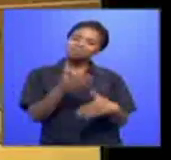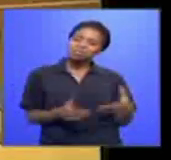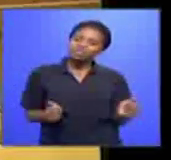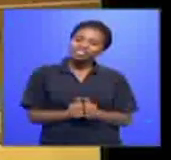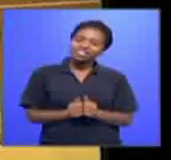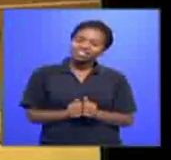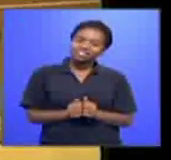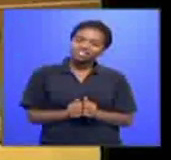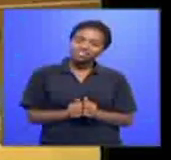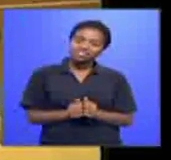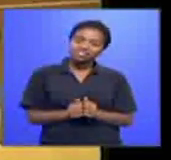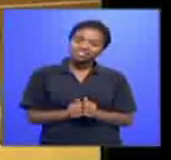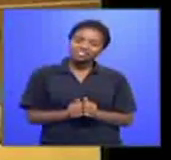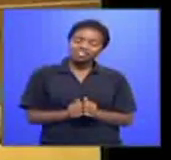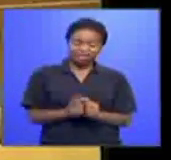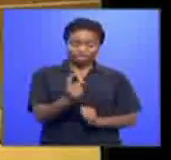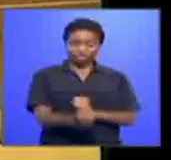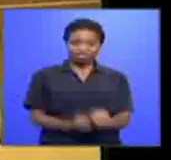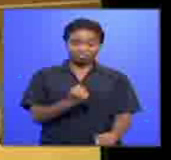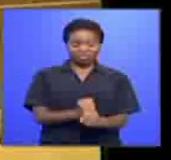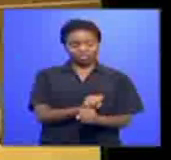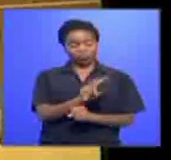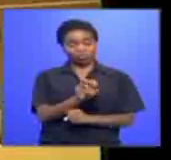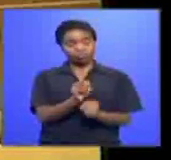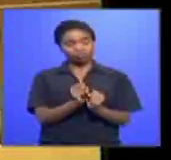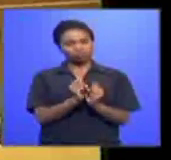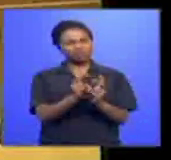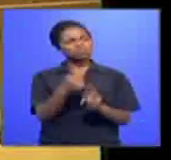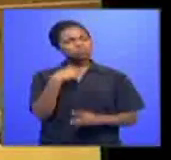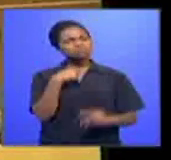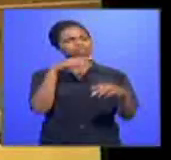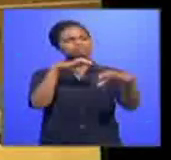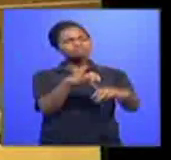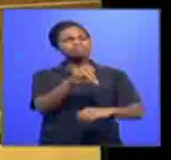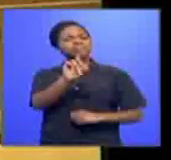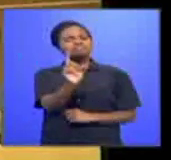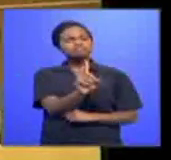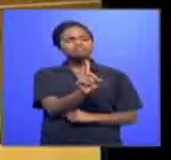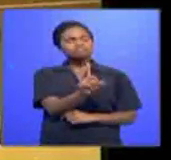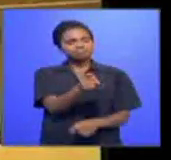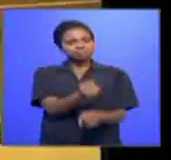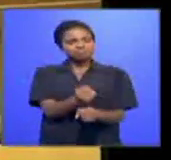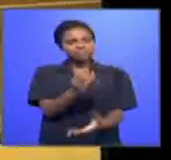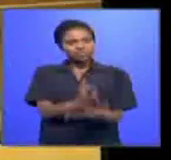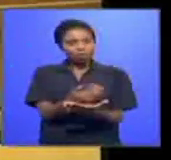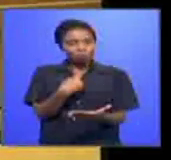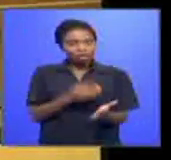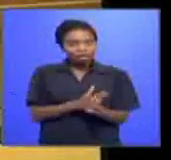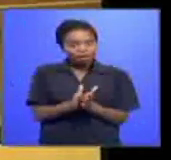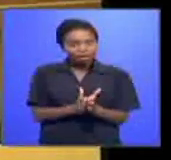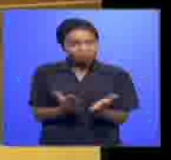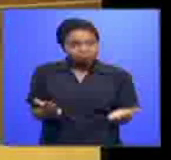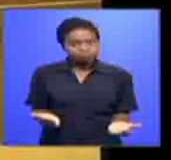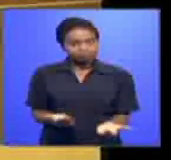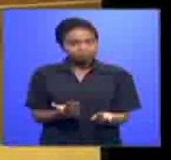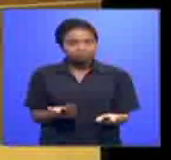Compatriots, in the year 2012, we focused on preserving and promoting